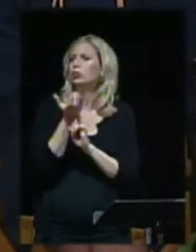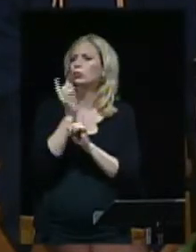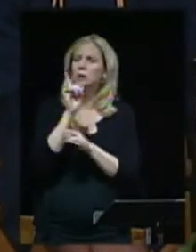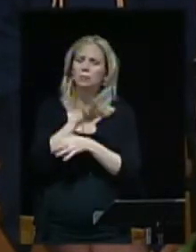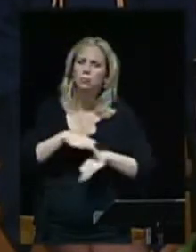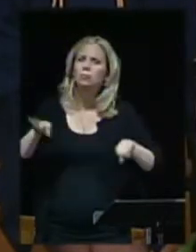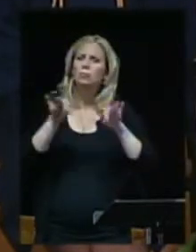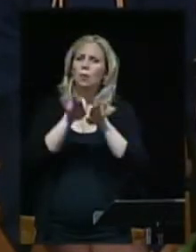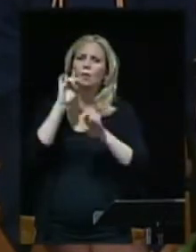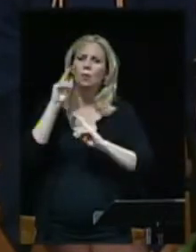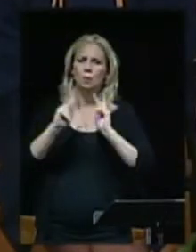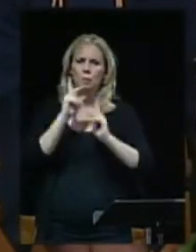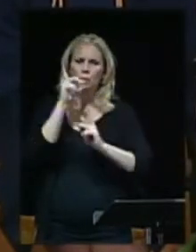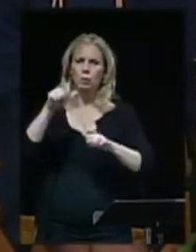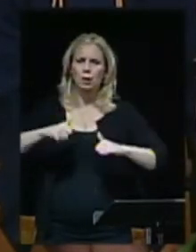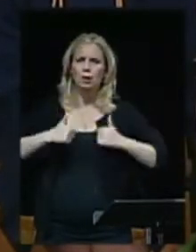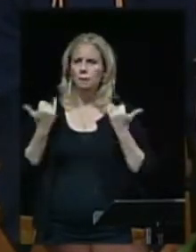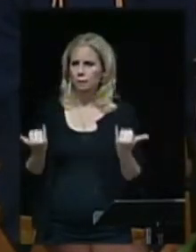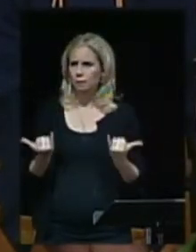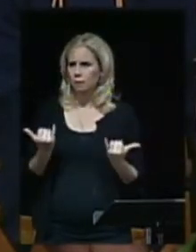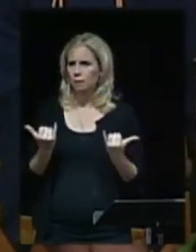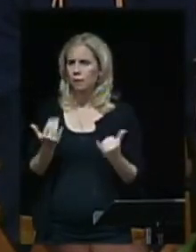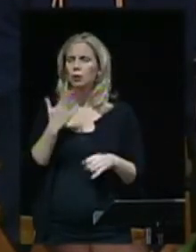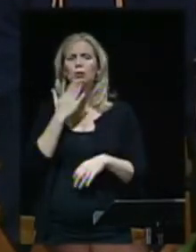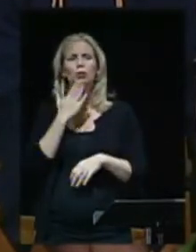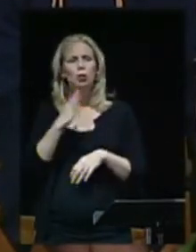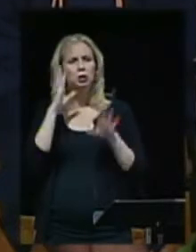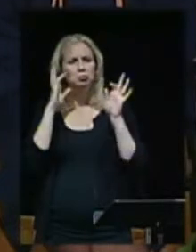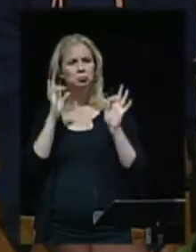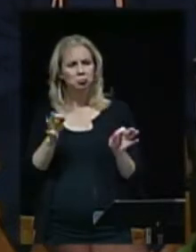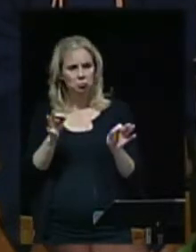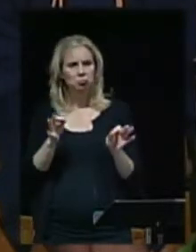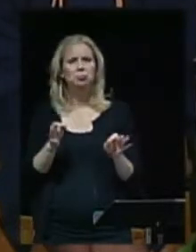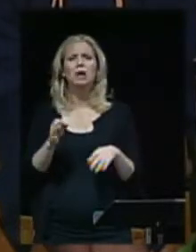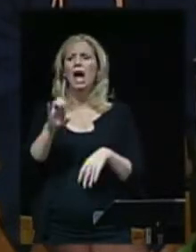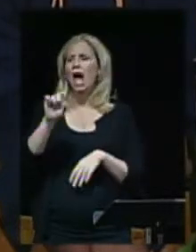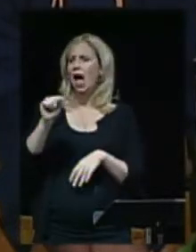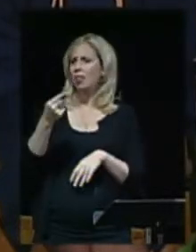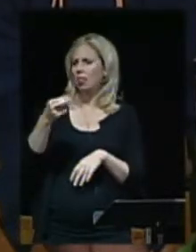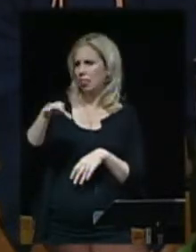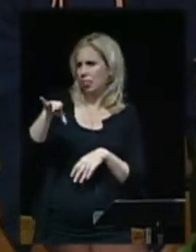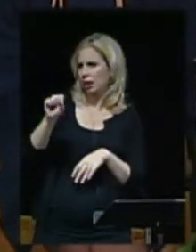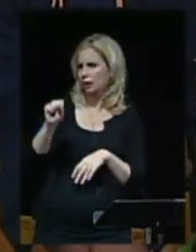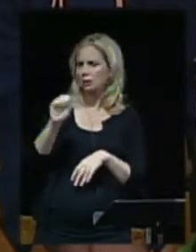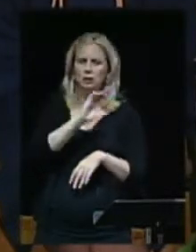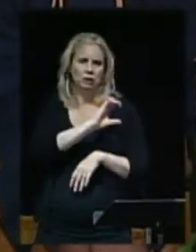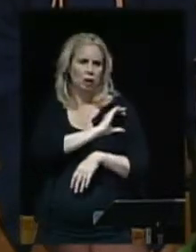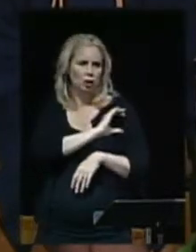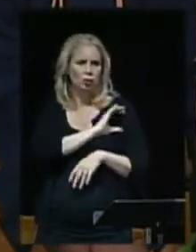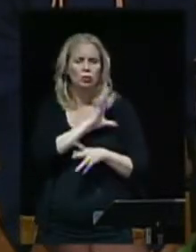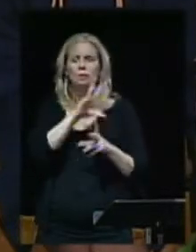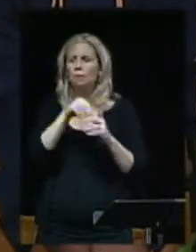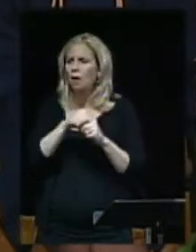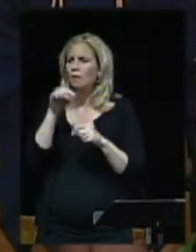community. Having good judgment, ethics, and character will be necessary for you to engage in a society with empathy and